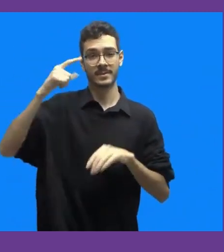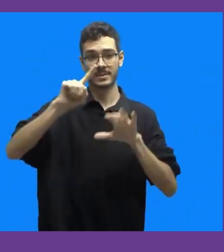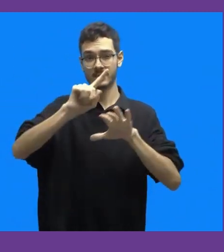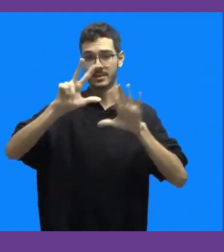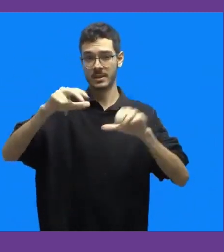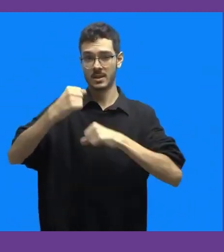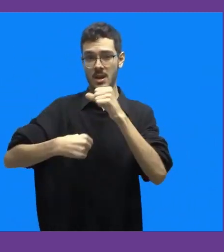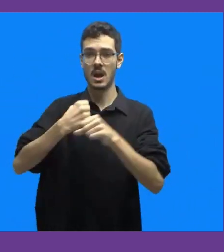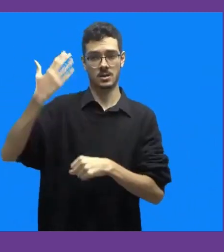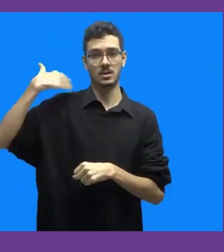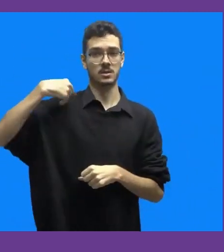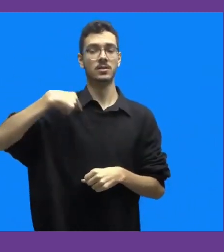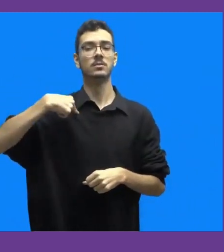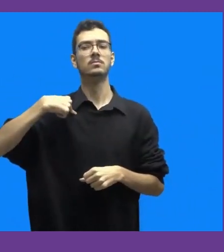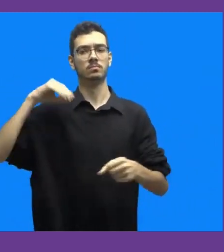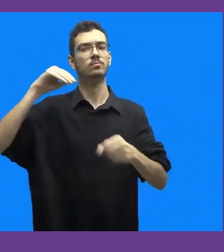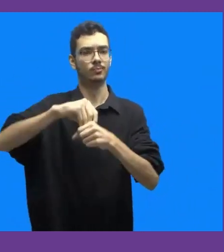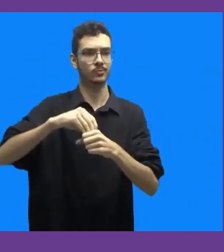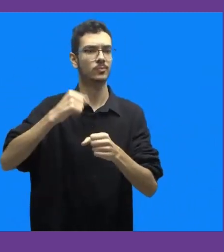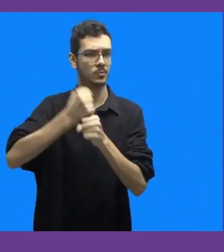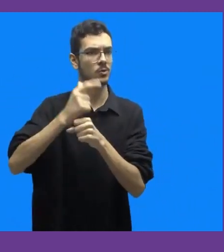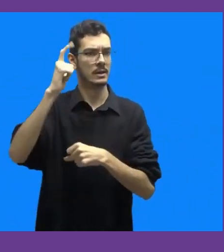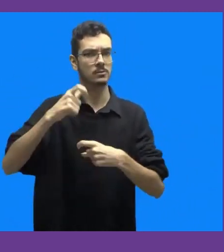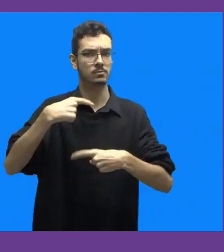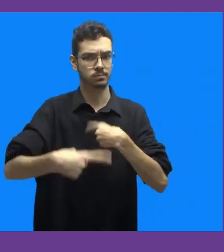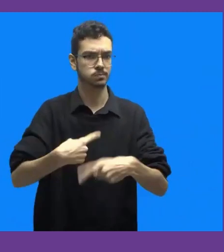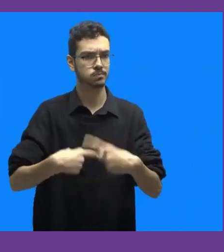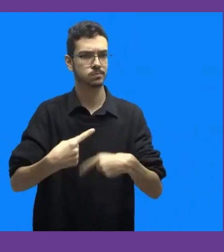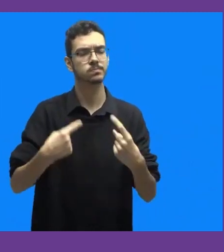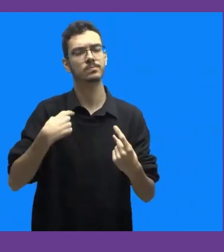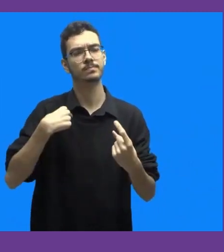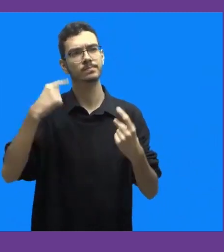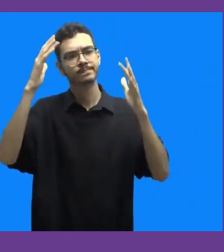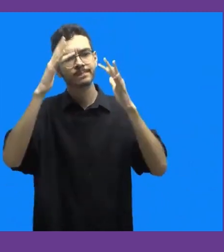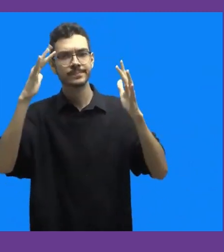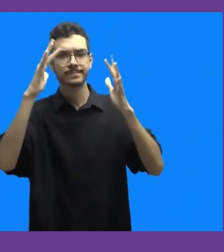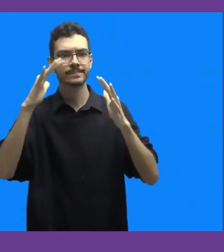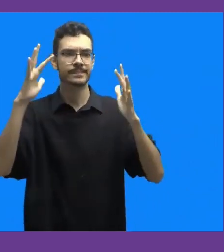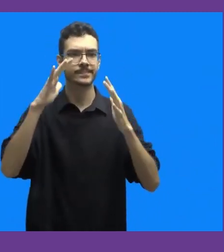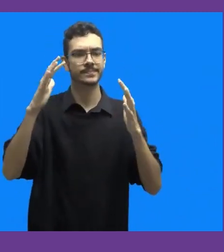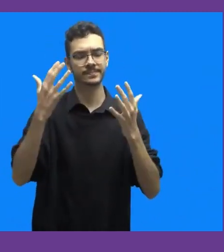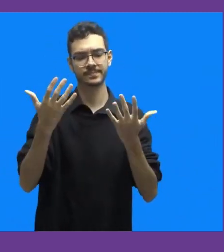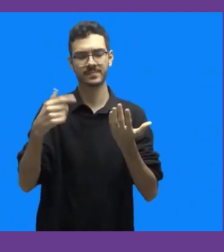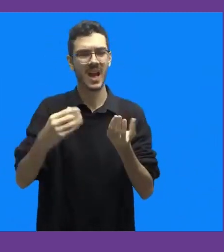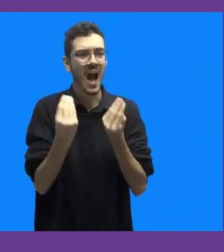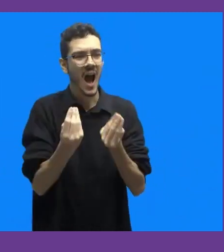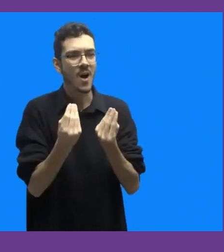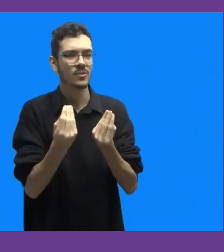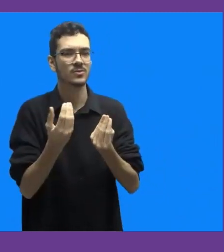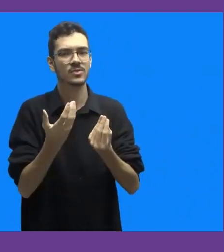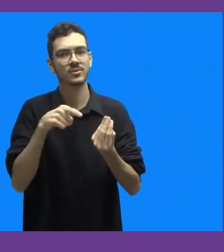What is the gradient? And I really felt I was really letting the job down, that I didn't know those answers. And certainly I